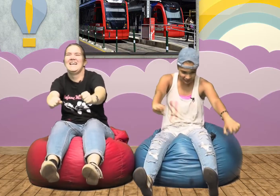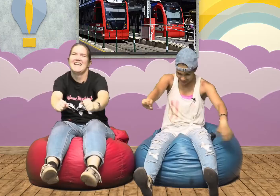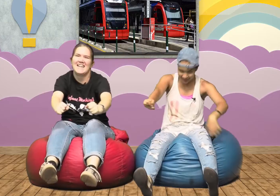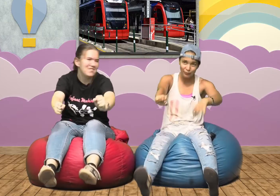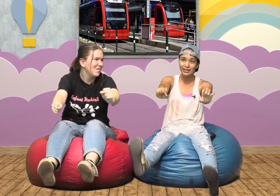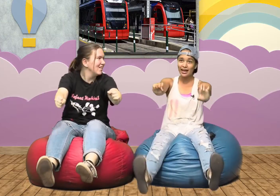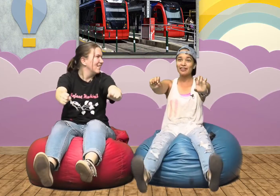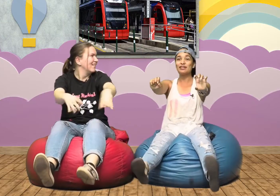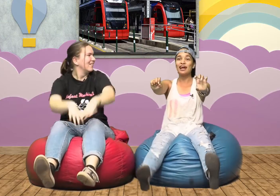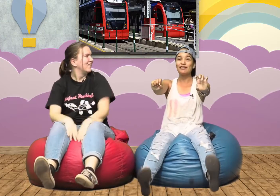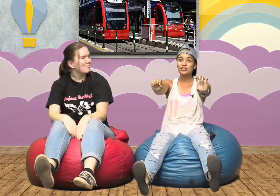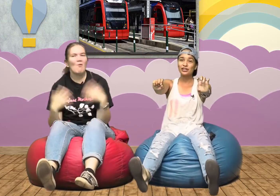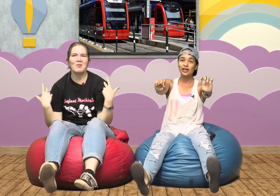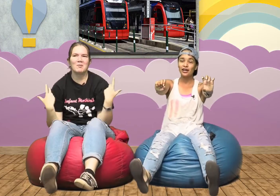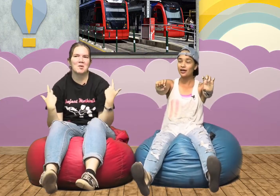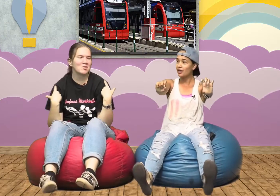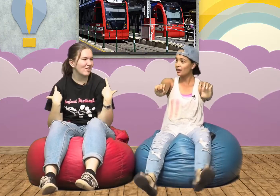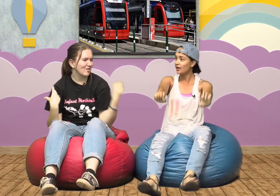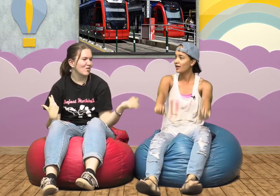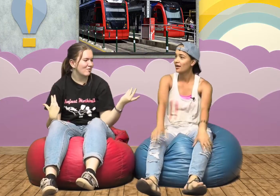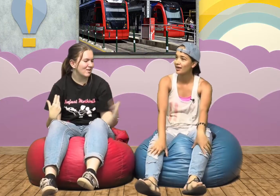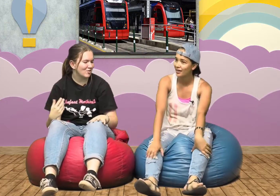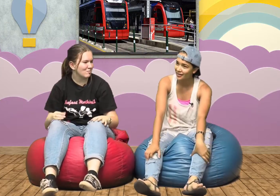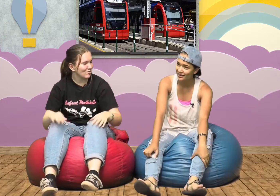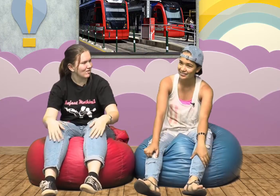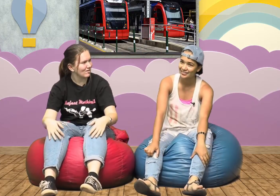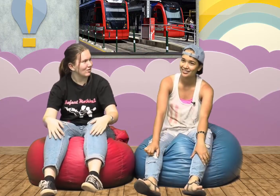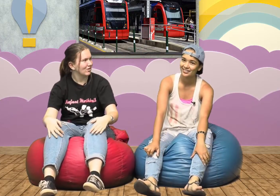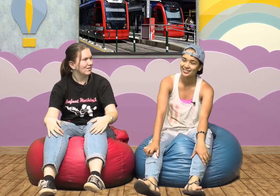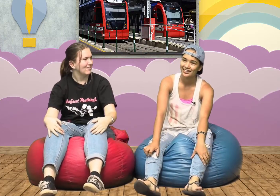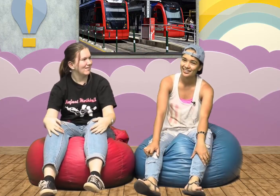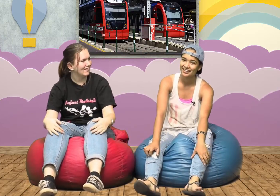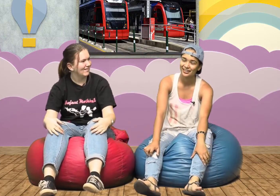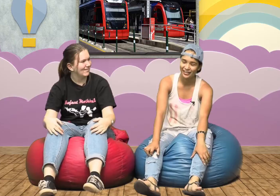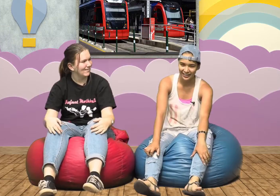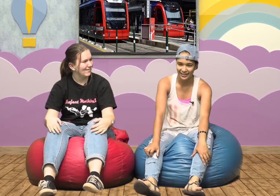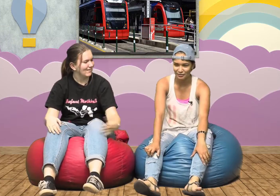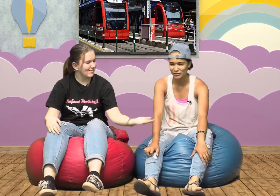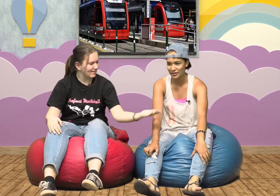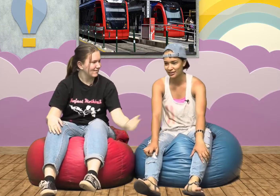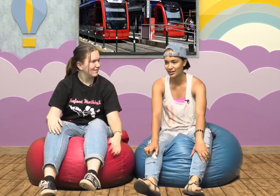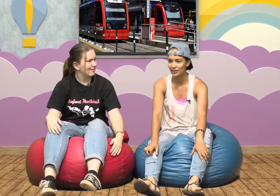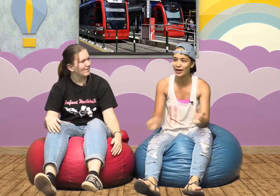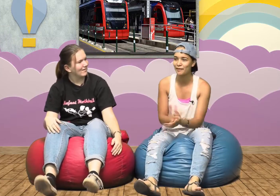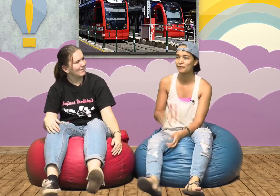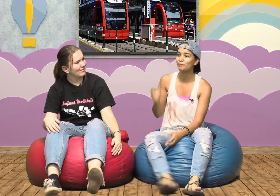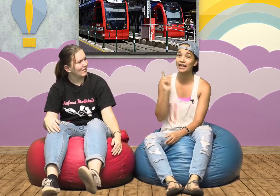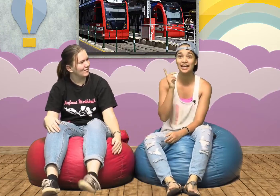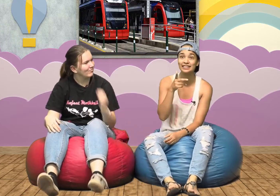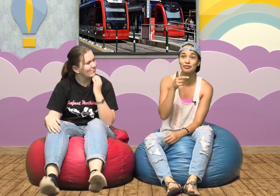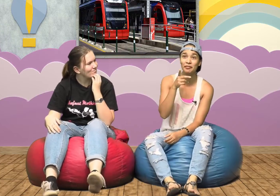again. Then we drive. But why are we both driving the car? I feel like you should be driving the car. Okay, let me Yeah. drive the car.